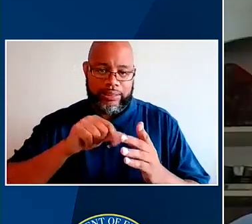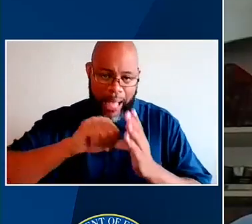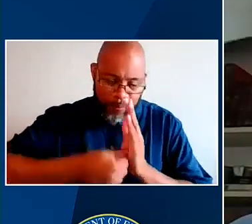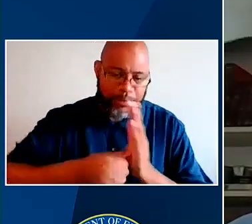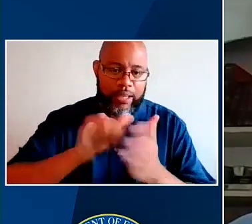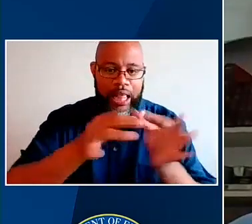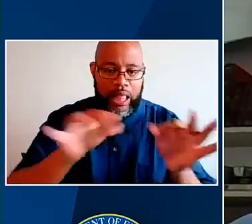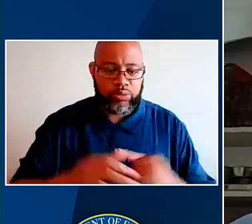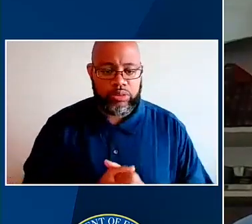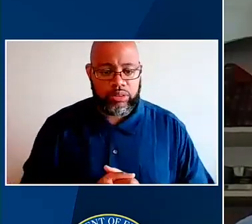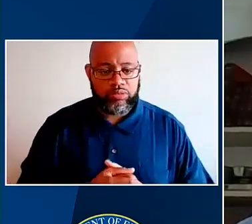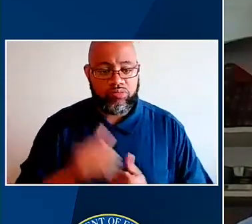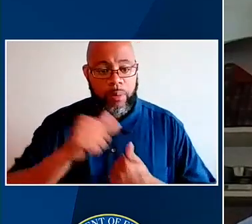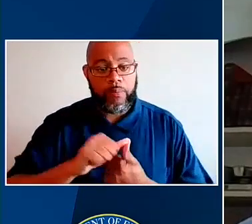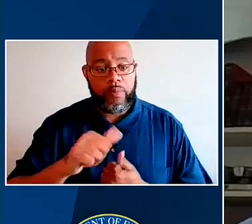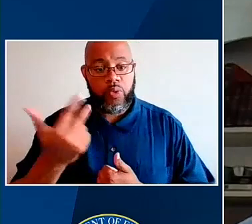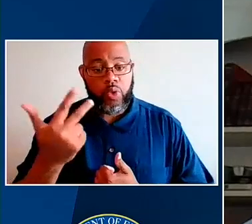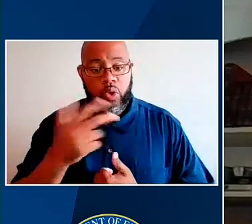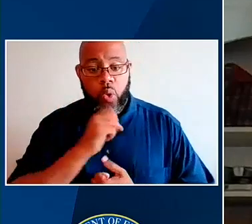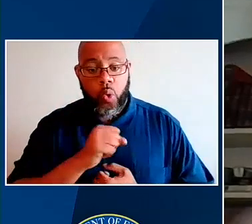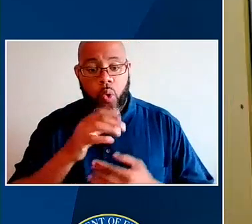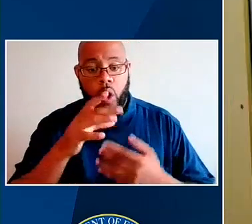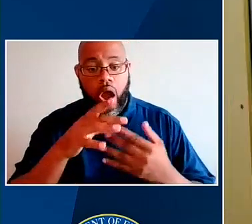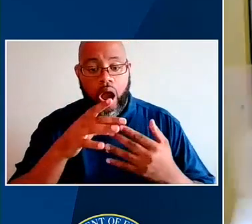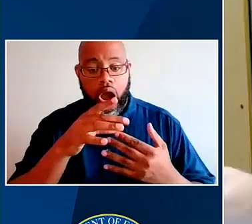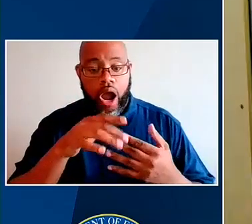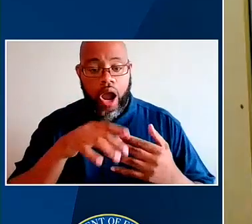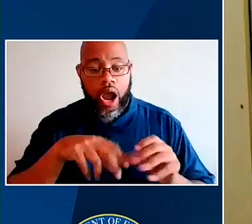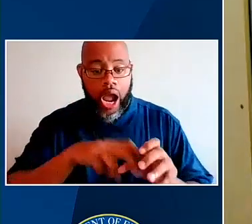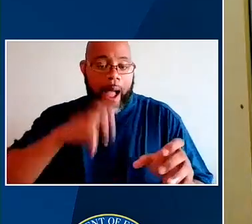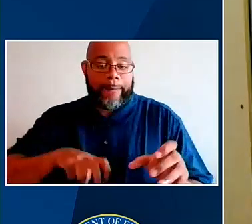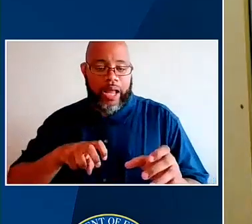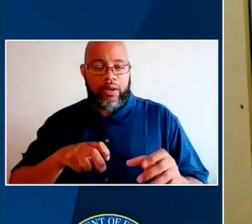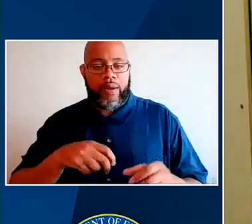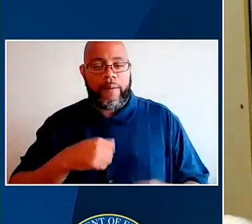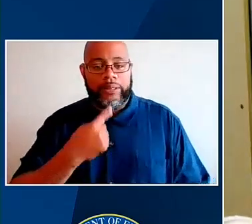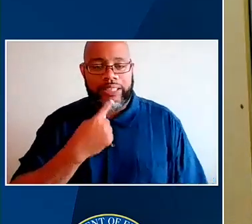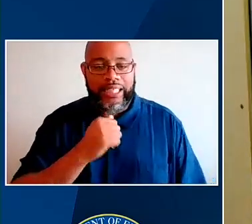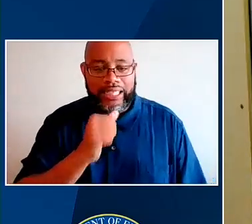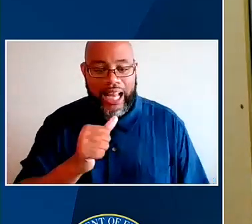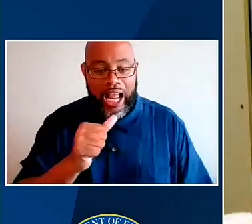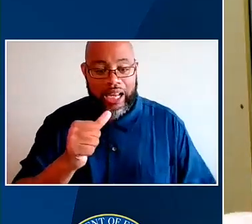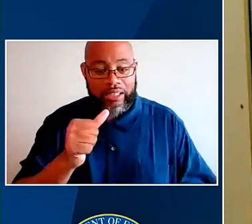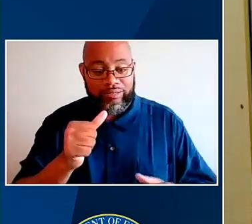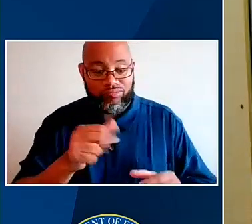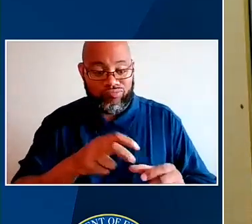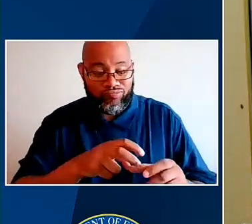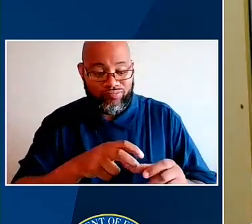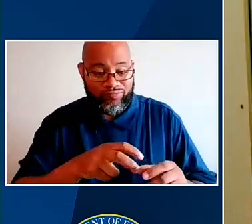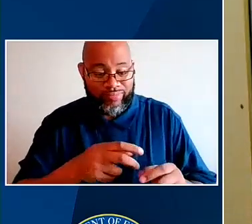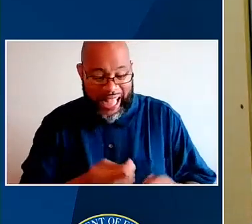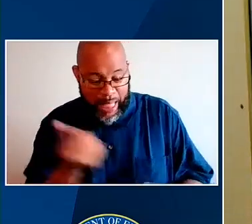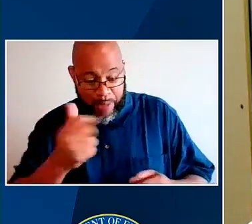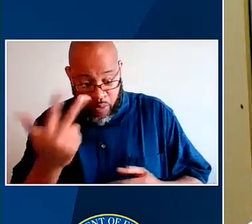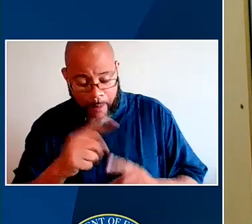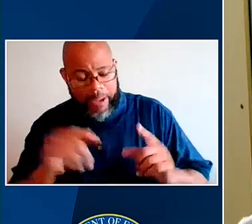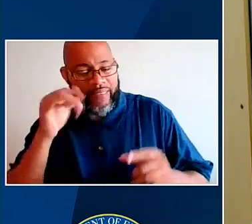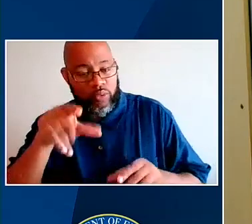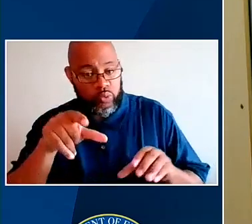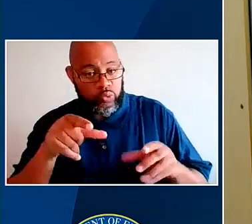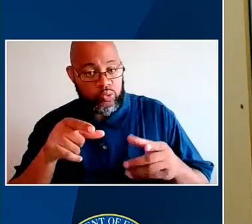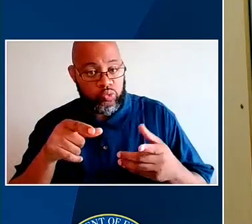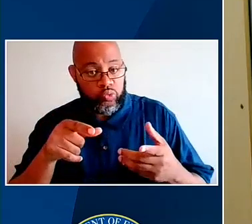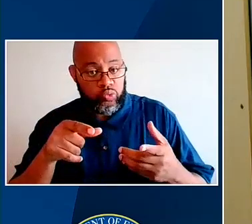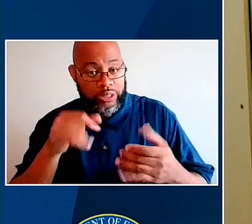Well, three is the old opt-out. So yeah, I'm saying the exact three, but the spirit of, like, if